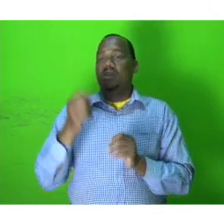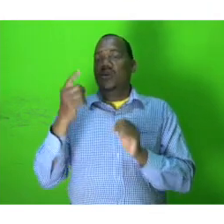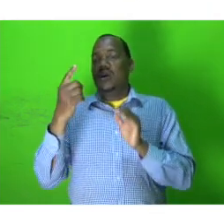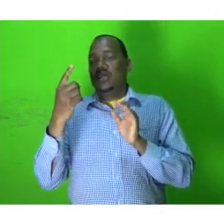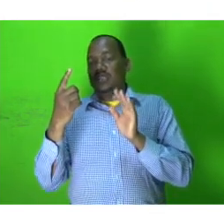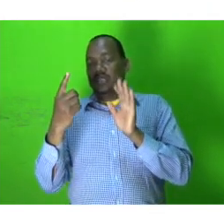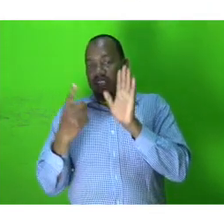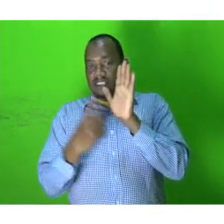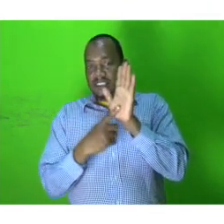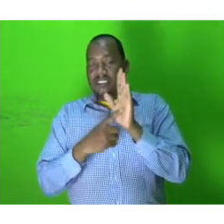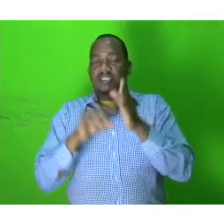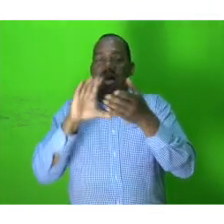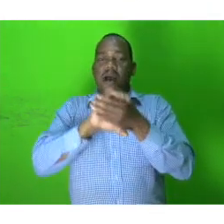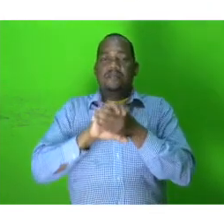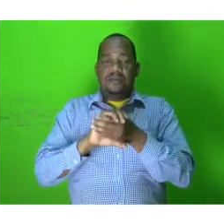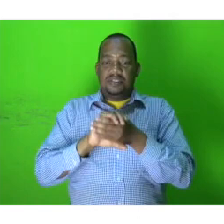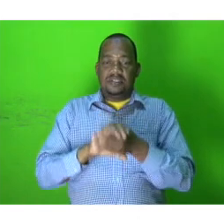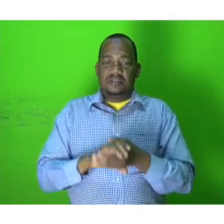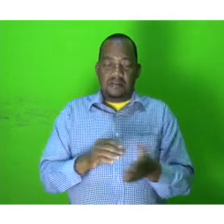6 April,